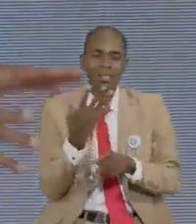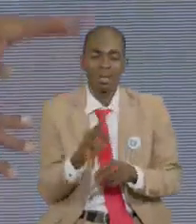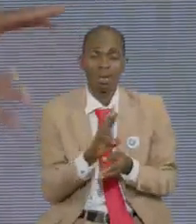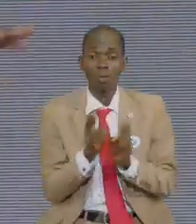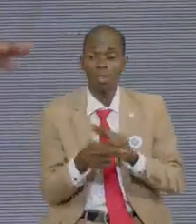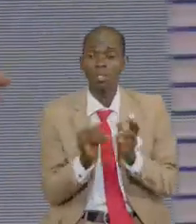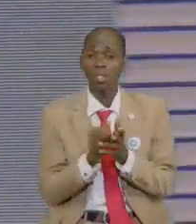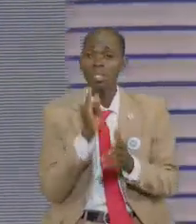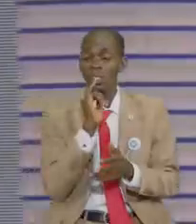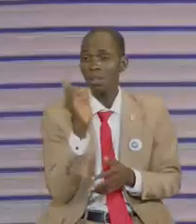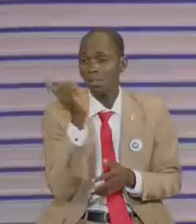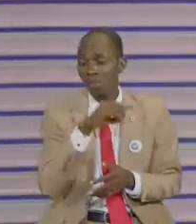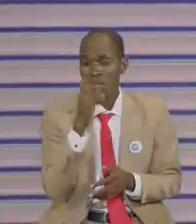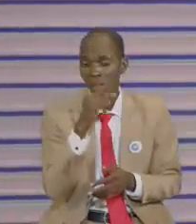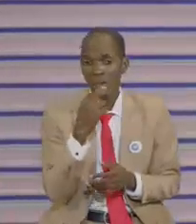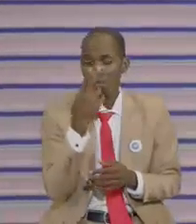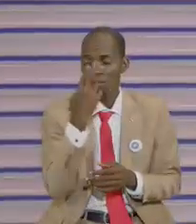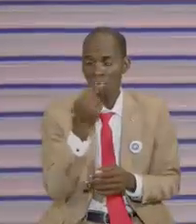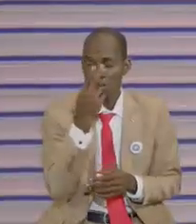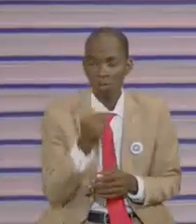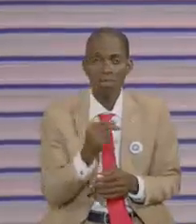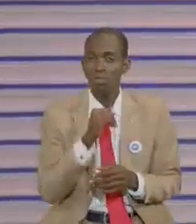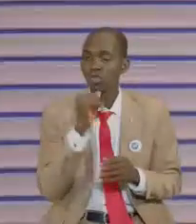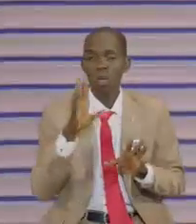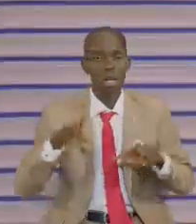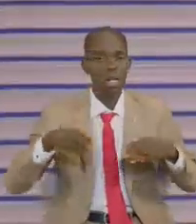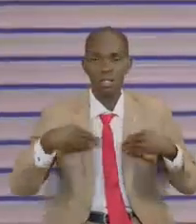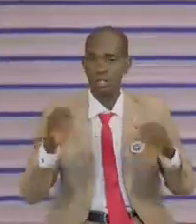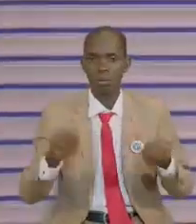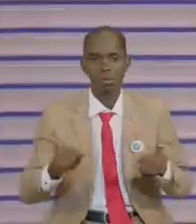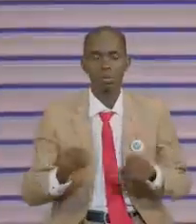phony, superficial, unacceptable.